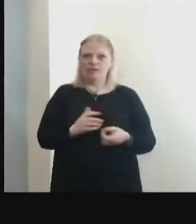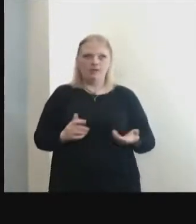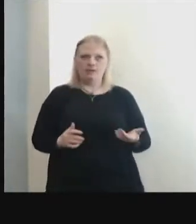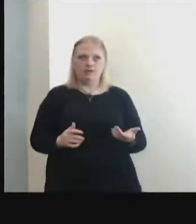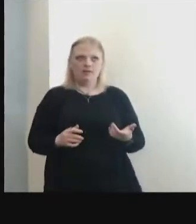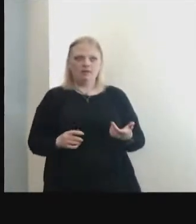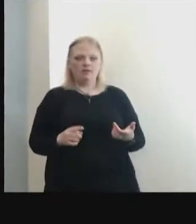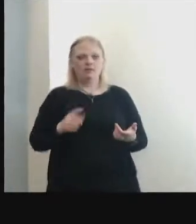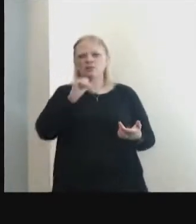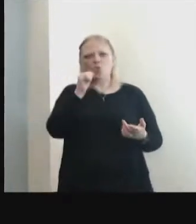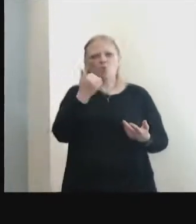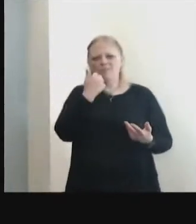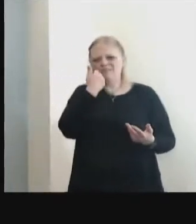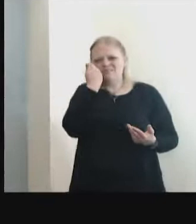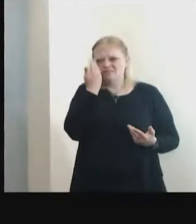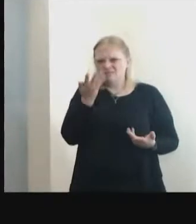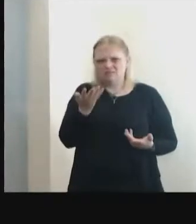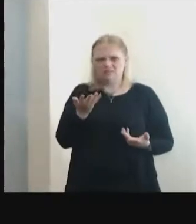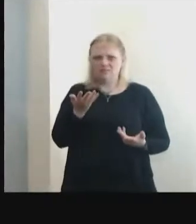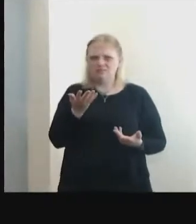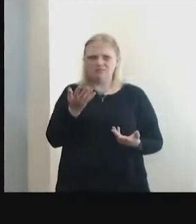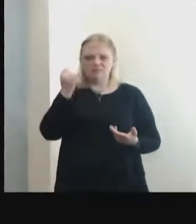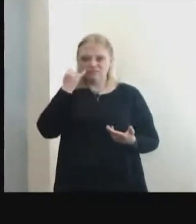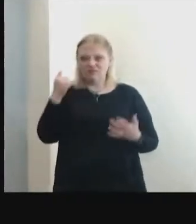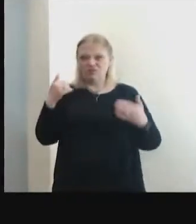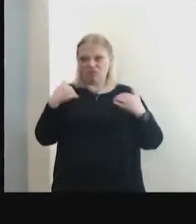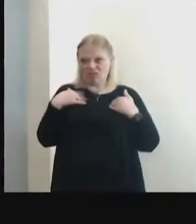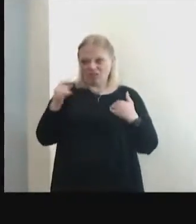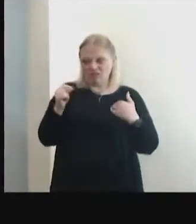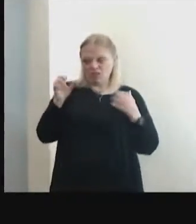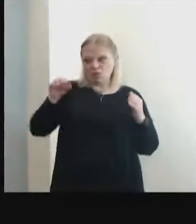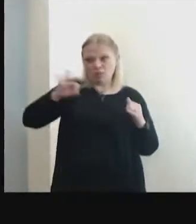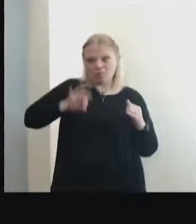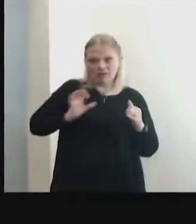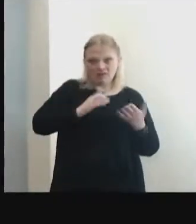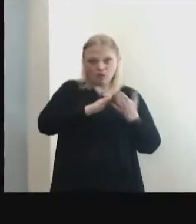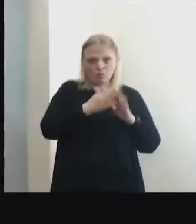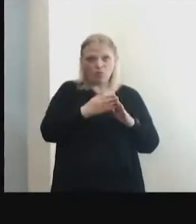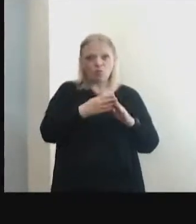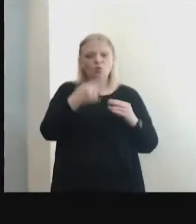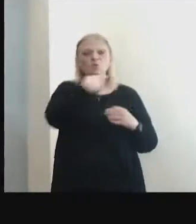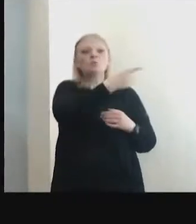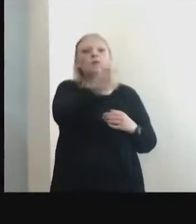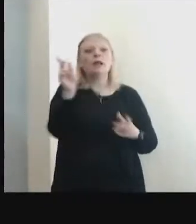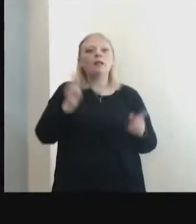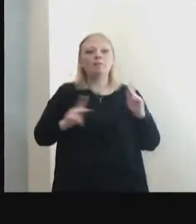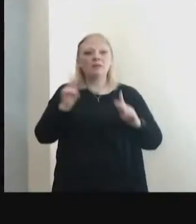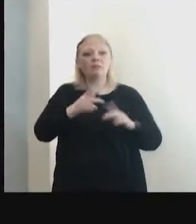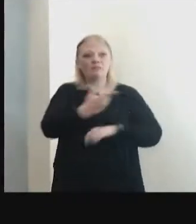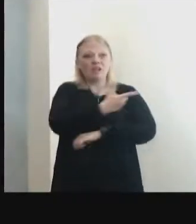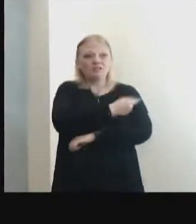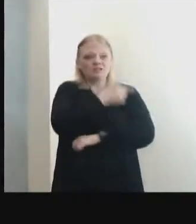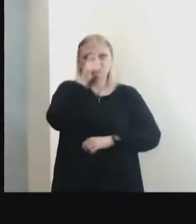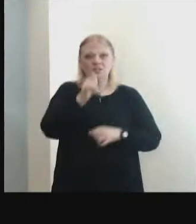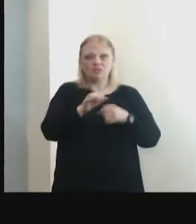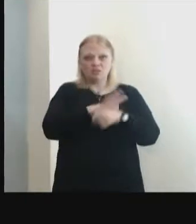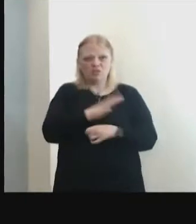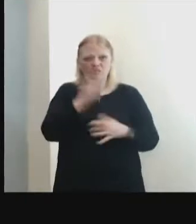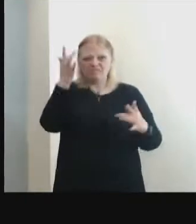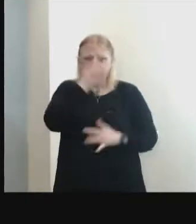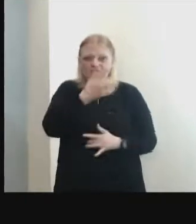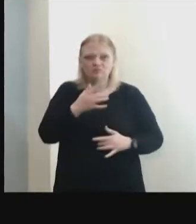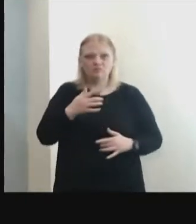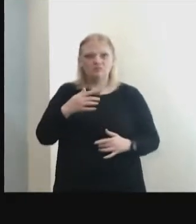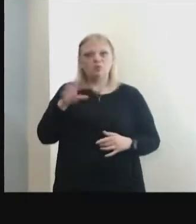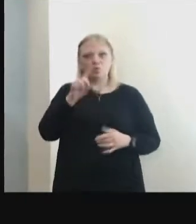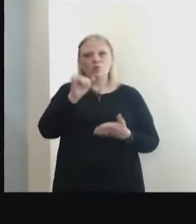you shouldn't be ashamed about it. If you had it and you can be a benefit to our community to tell people to get vaccinated because COVID is very sick, please do what